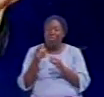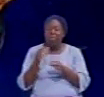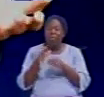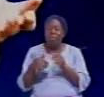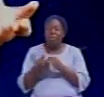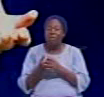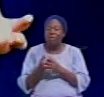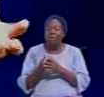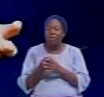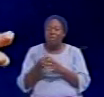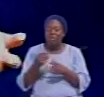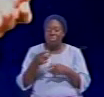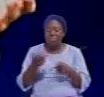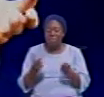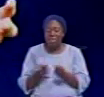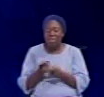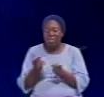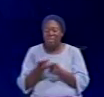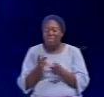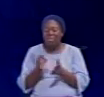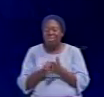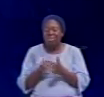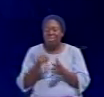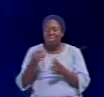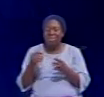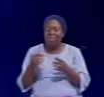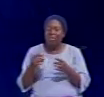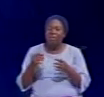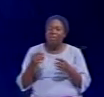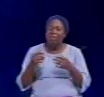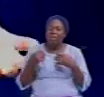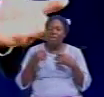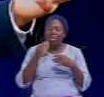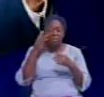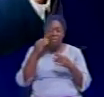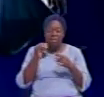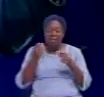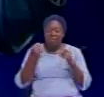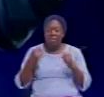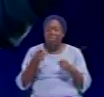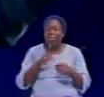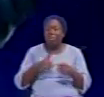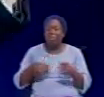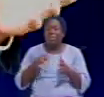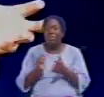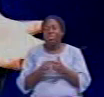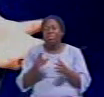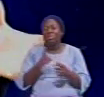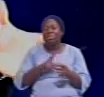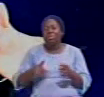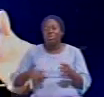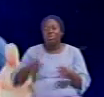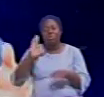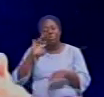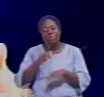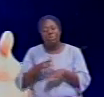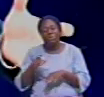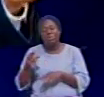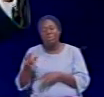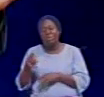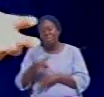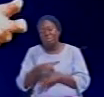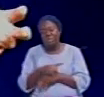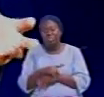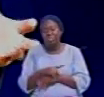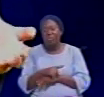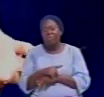are experiencing the power of God at this crusade. Let's pray that the Lord will touch them, that the Lord